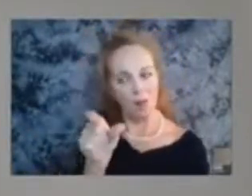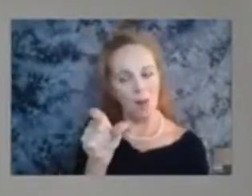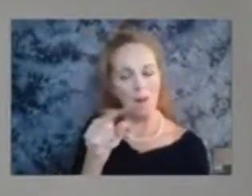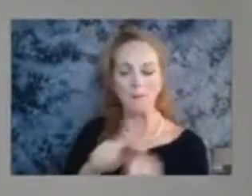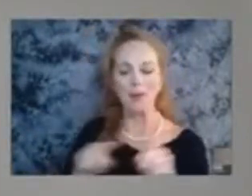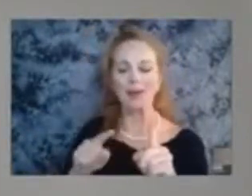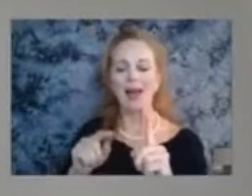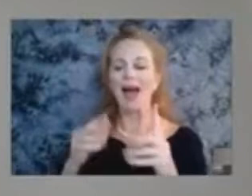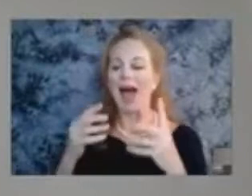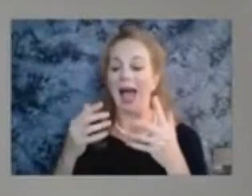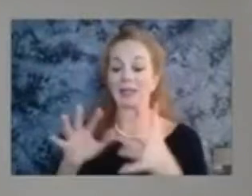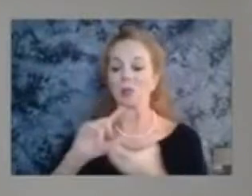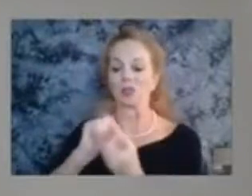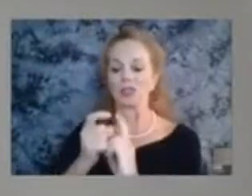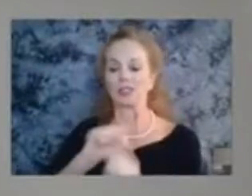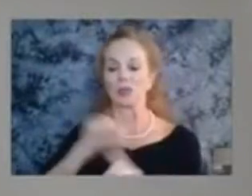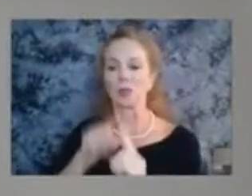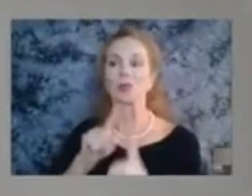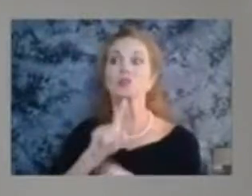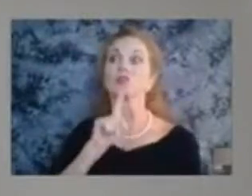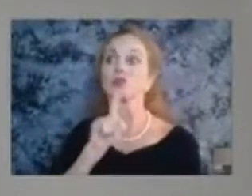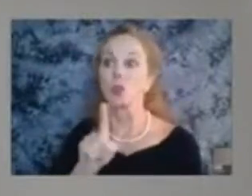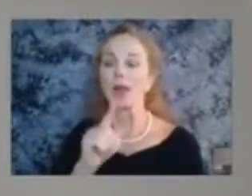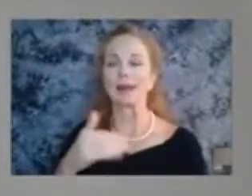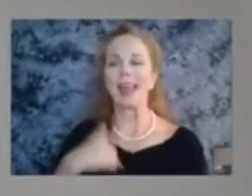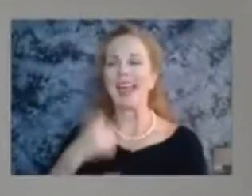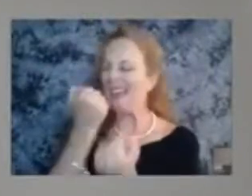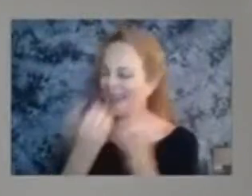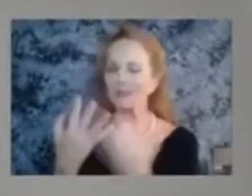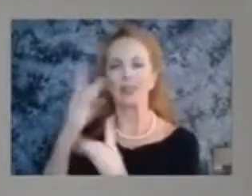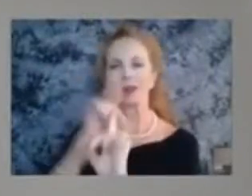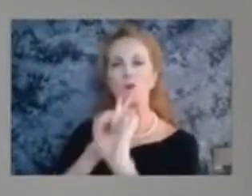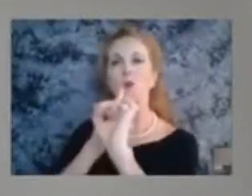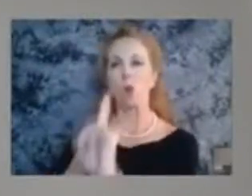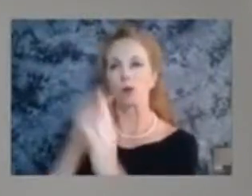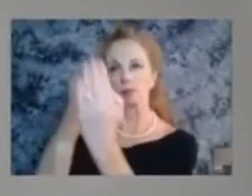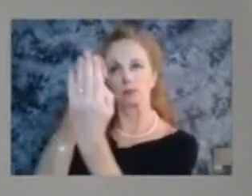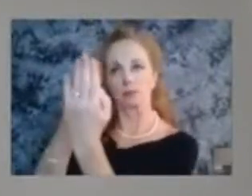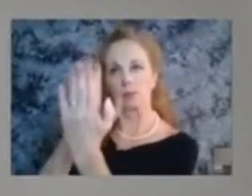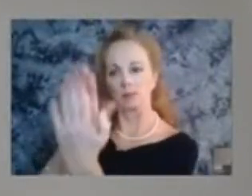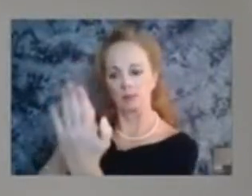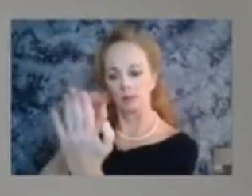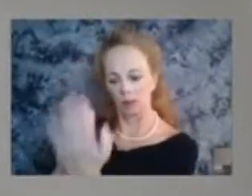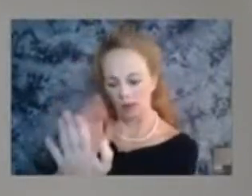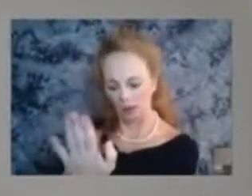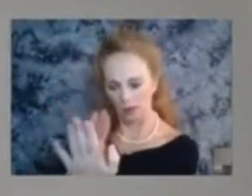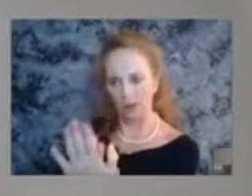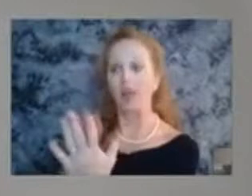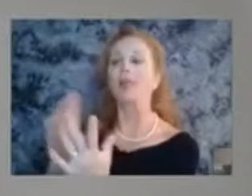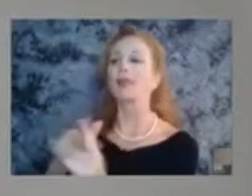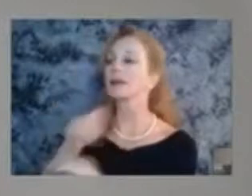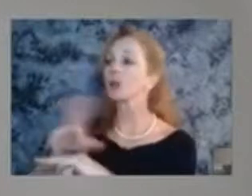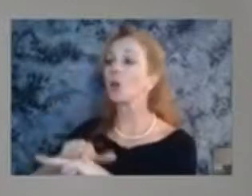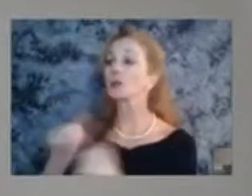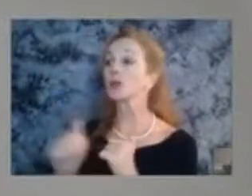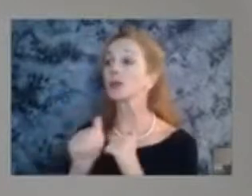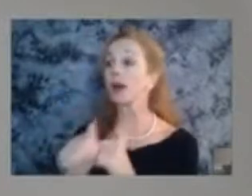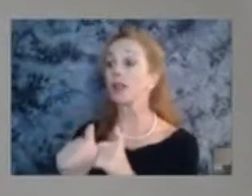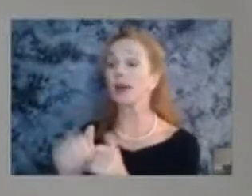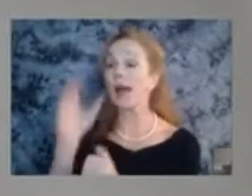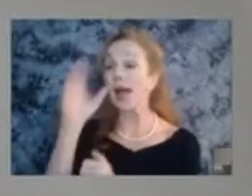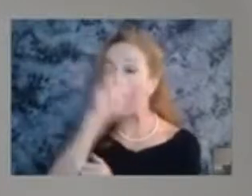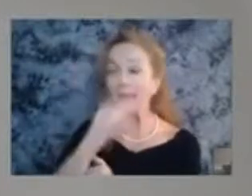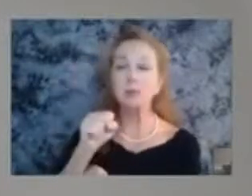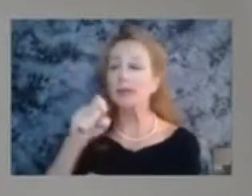until we were certain that we had everything on order. And then we, of course, will follow the estimated time for delivery